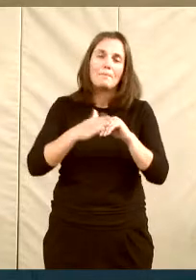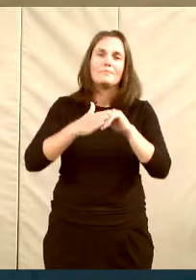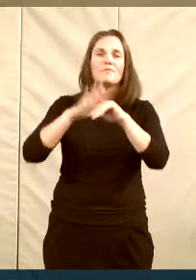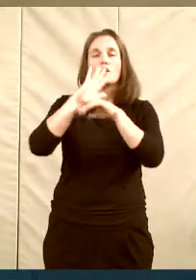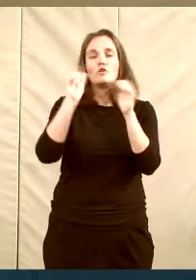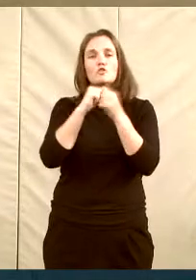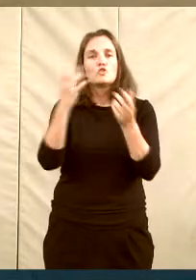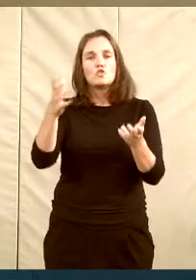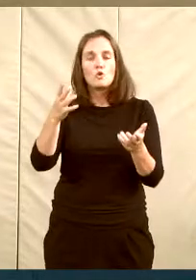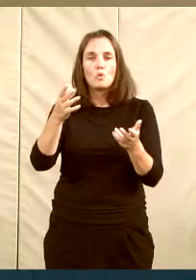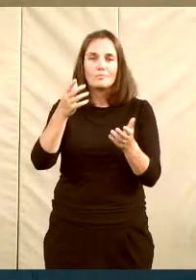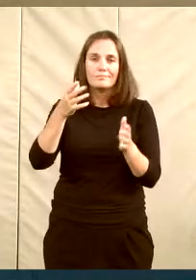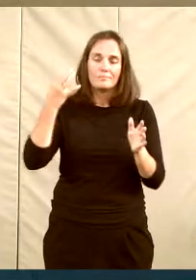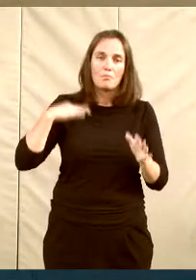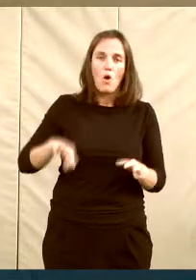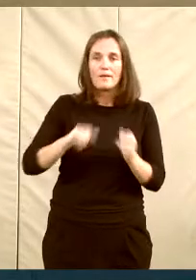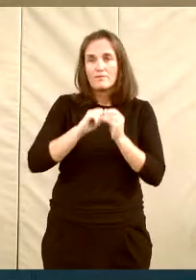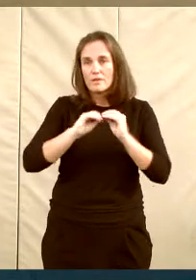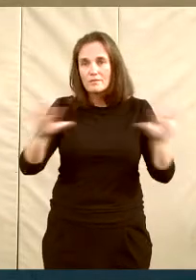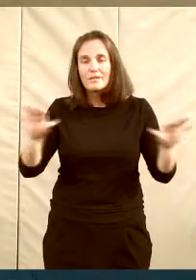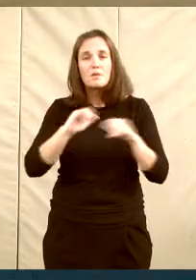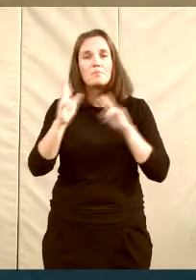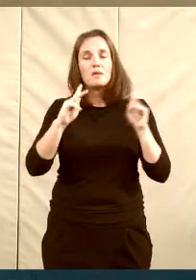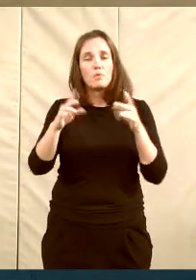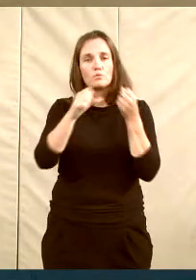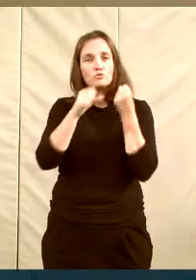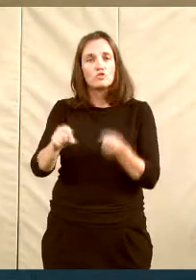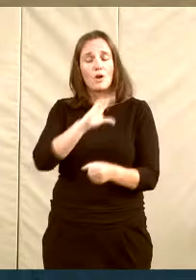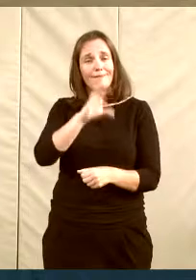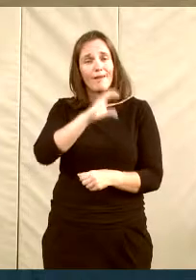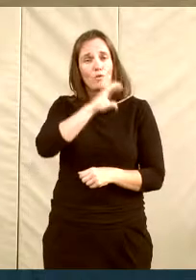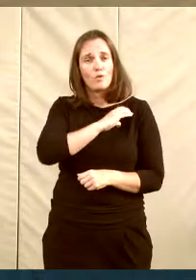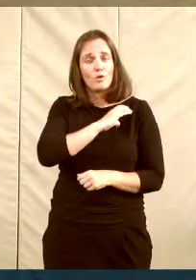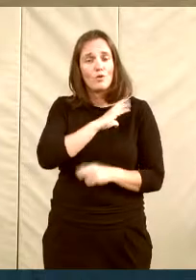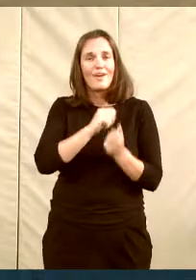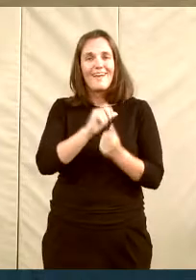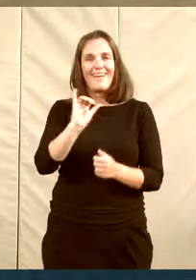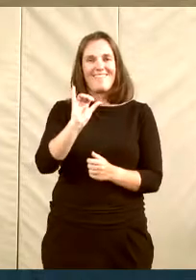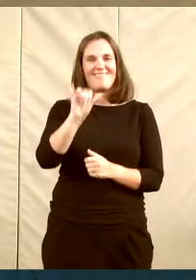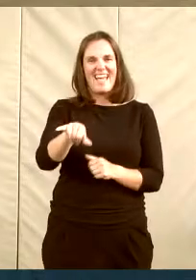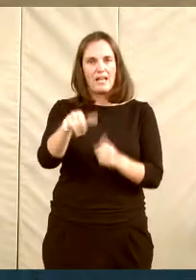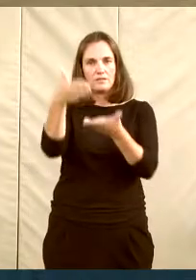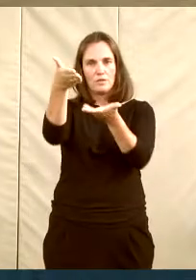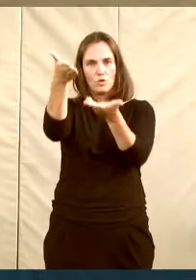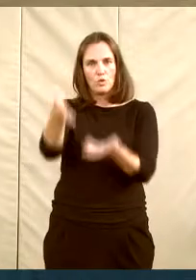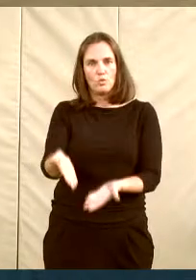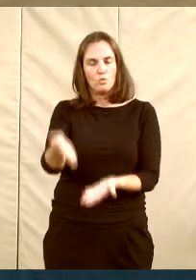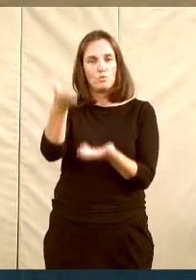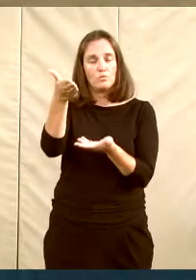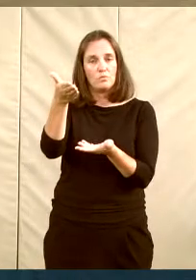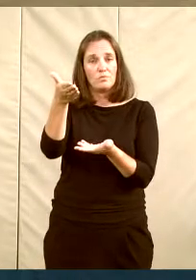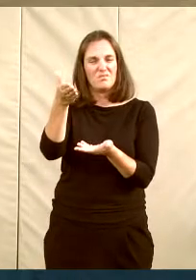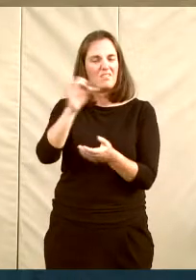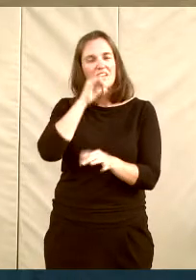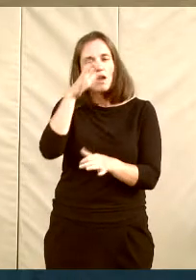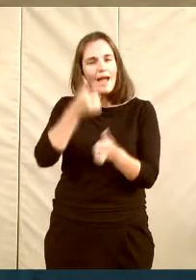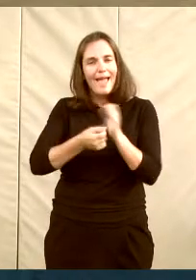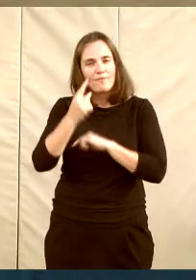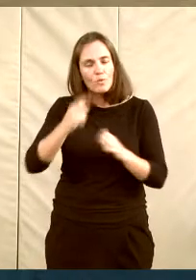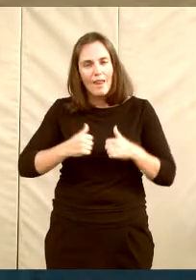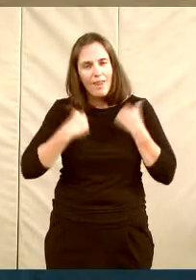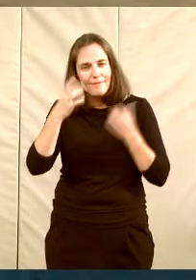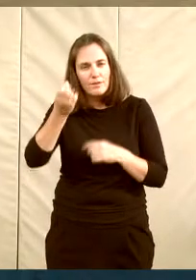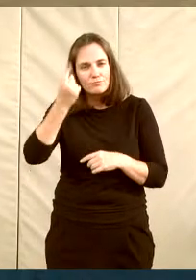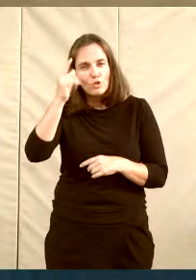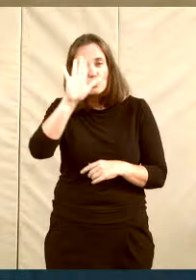and to be led by people of great fortitude and character, and that is you. Not everyone in life will understand